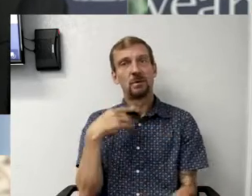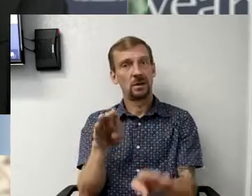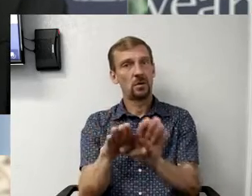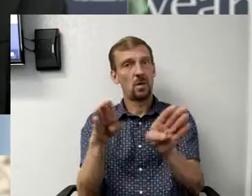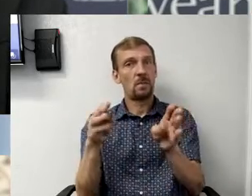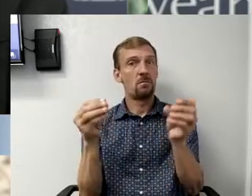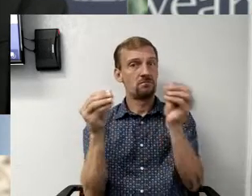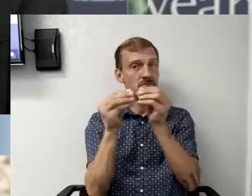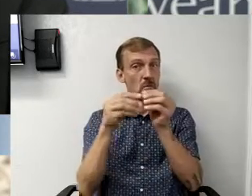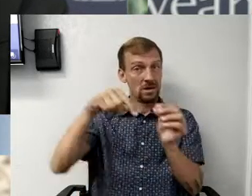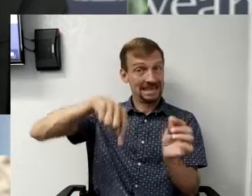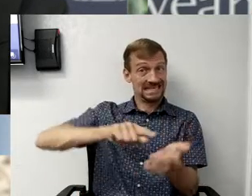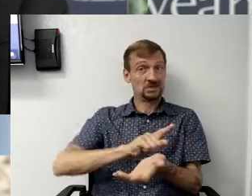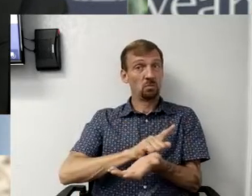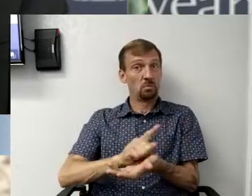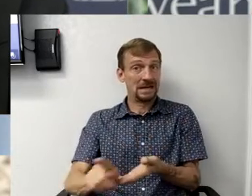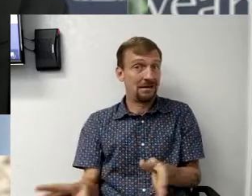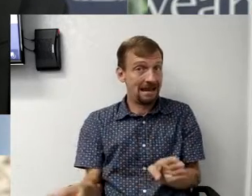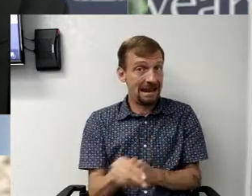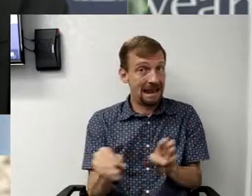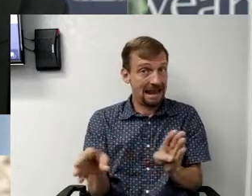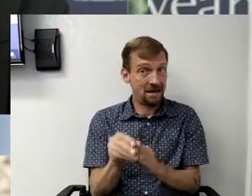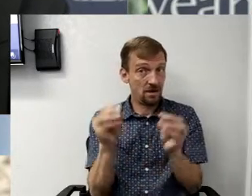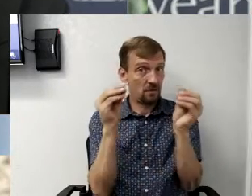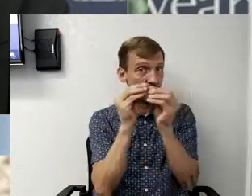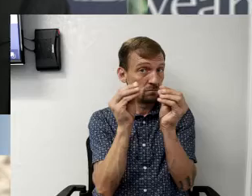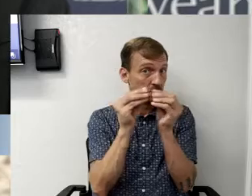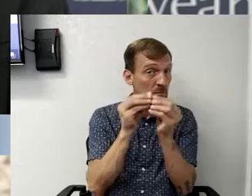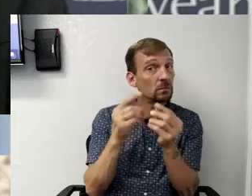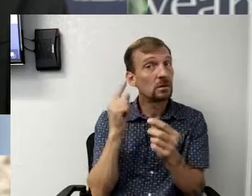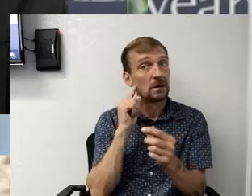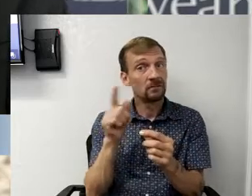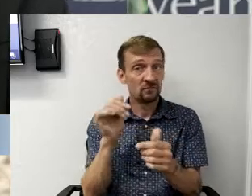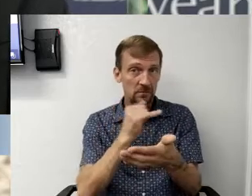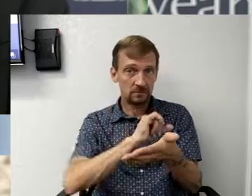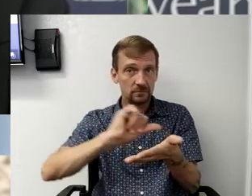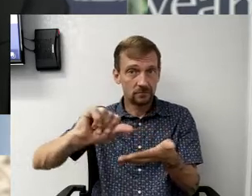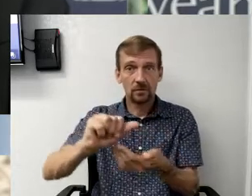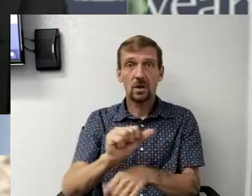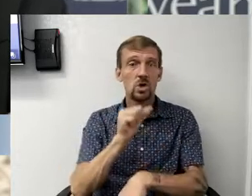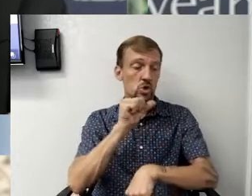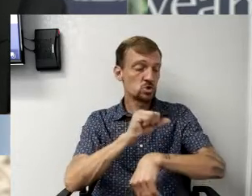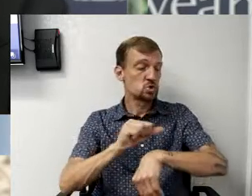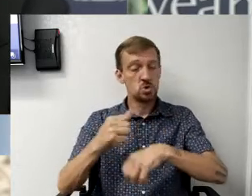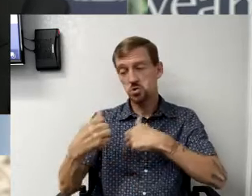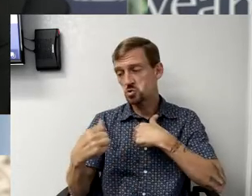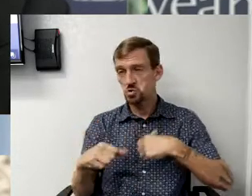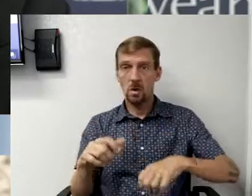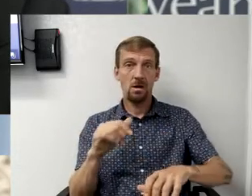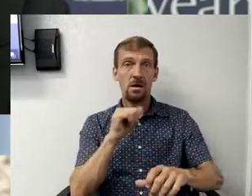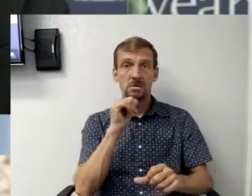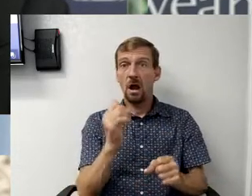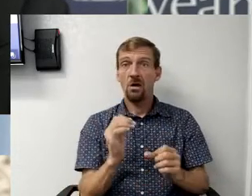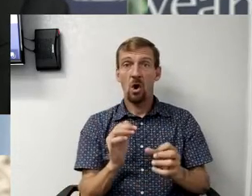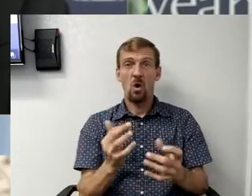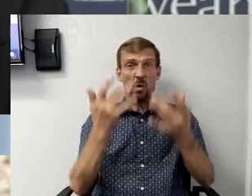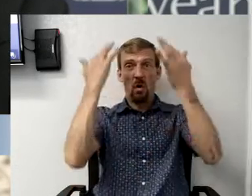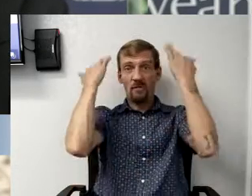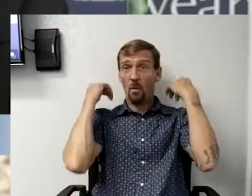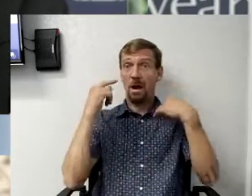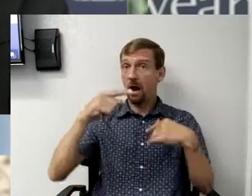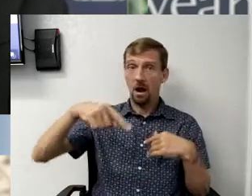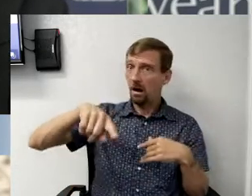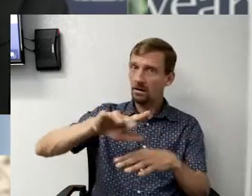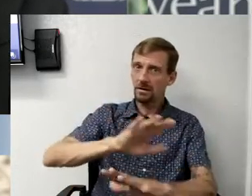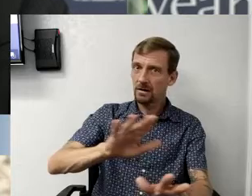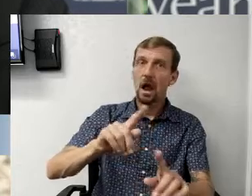cases even this week, and brought in some additional cases. We didn't want to overload it too quickly, but we did